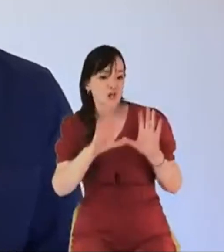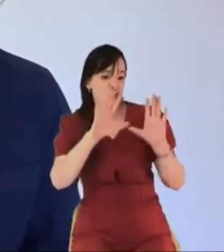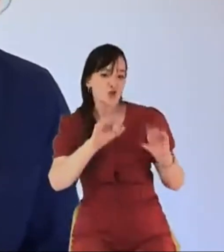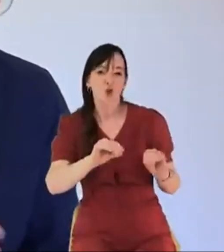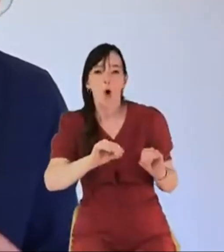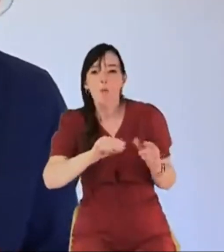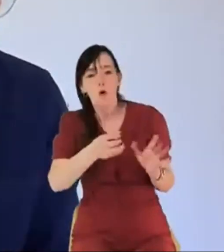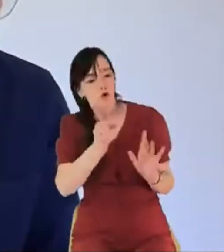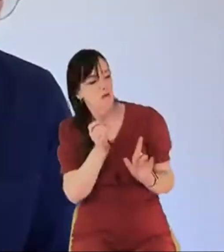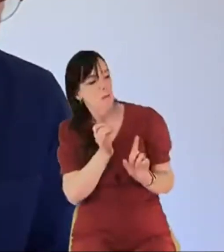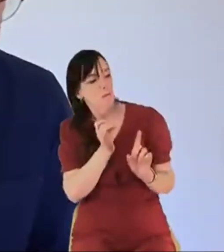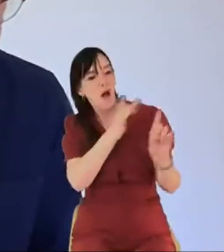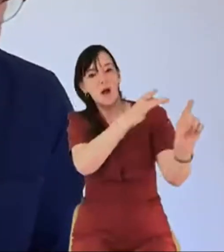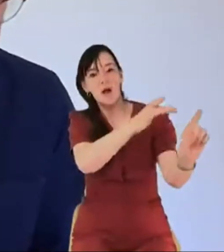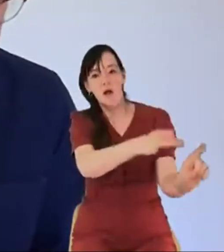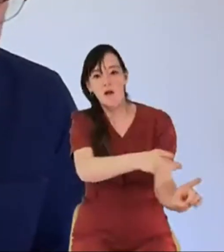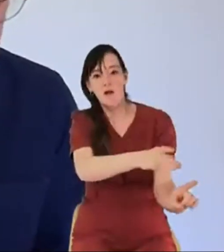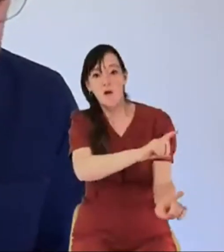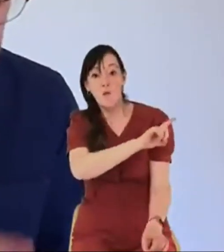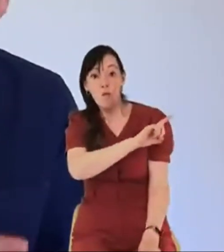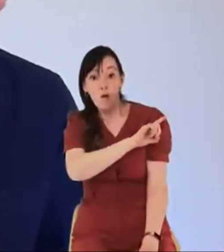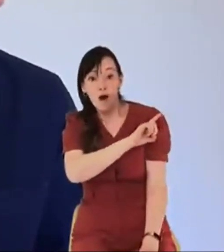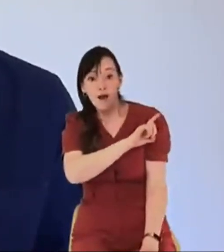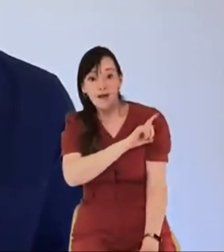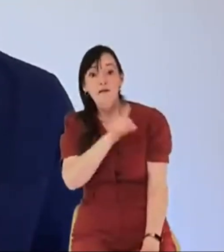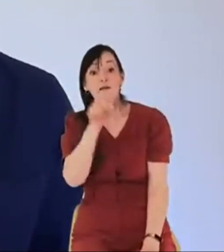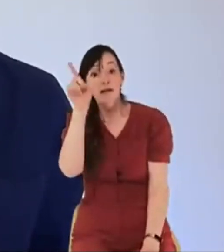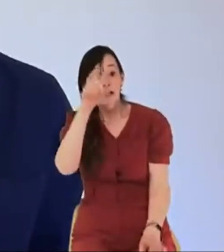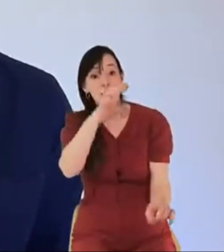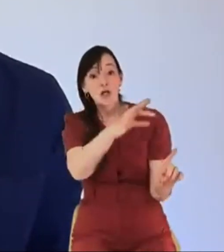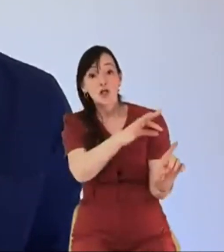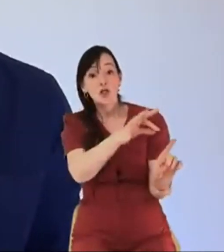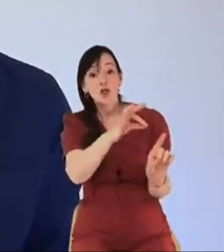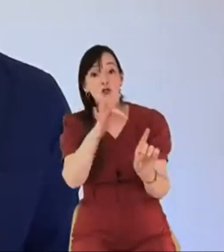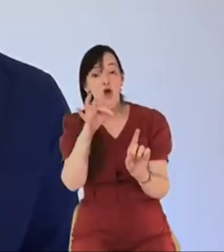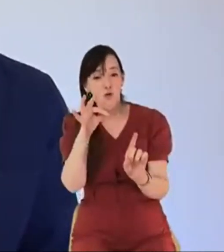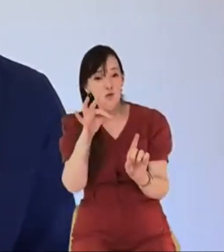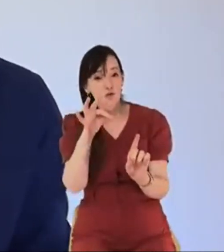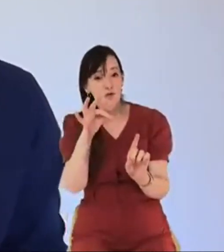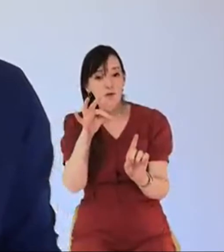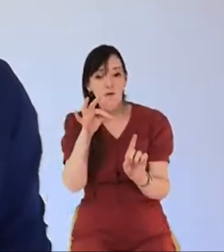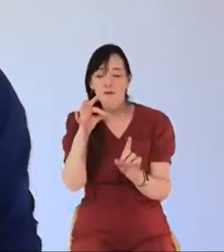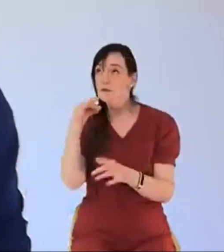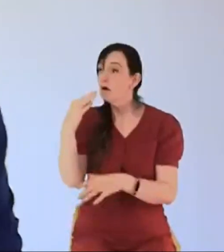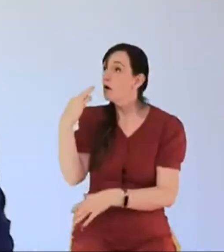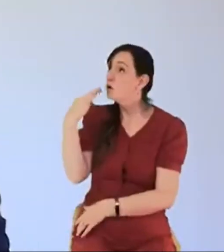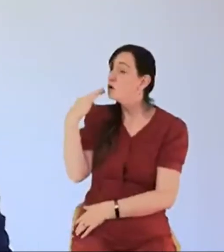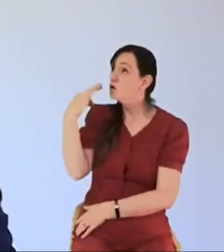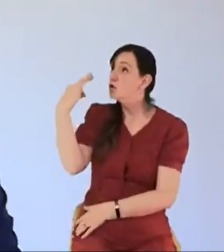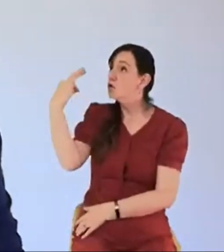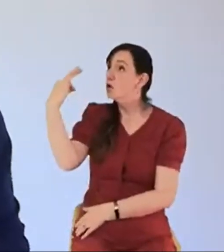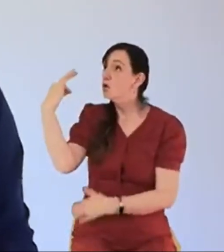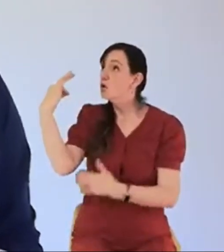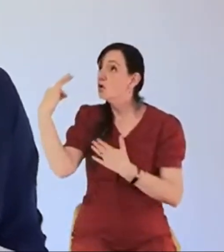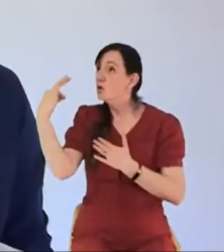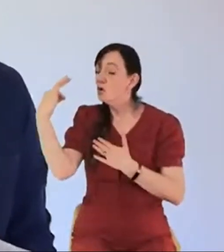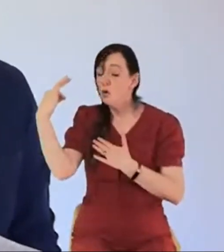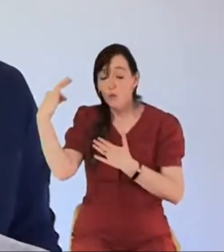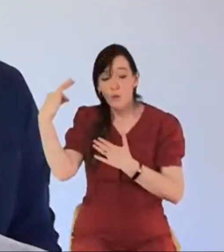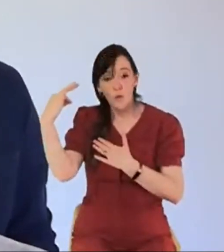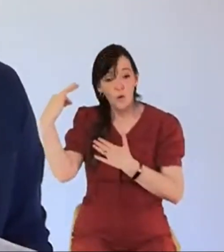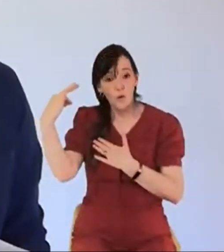you and that's because he he chose you it's a wonderful thing to be